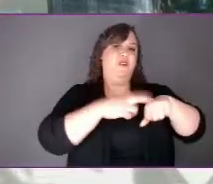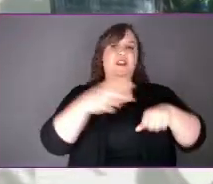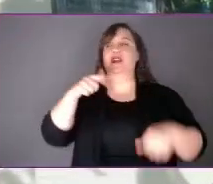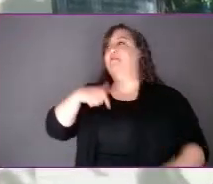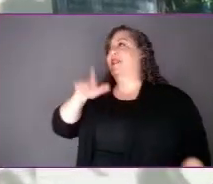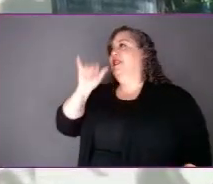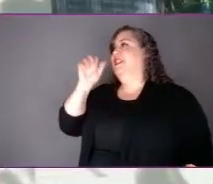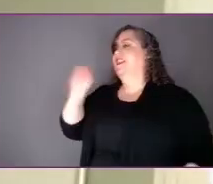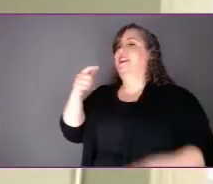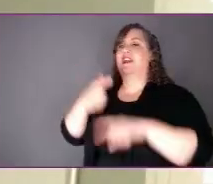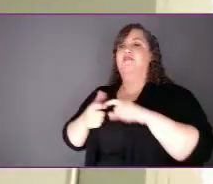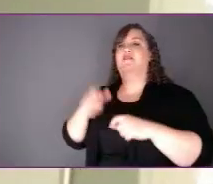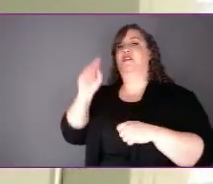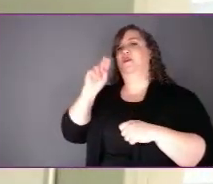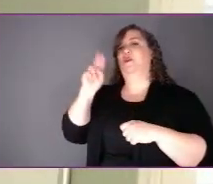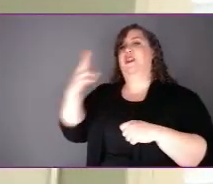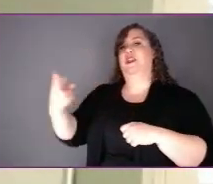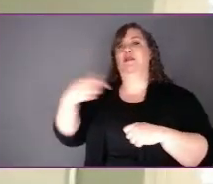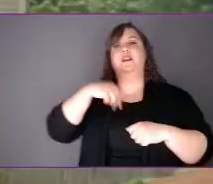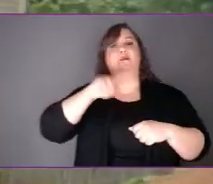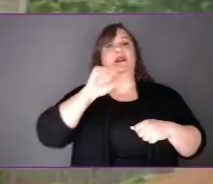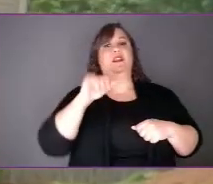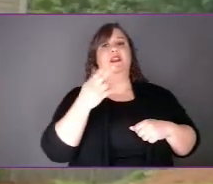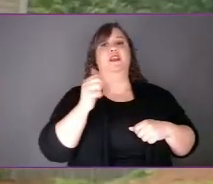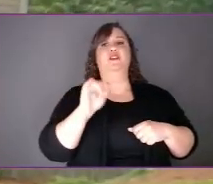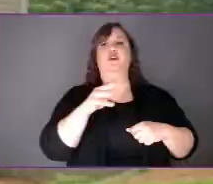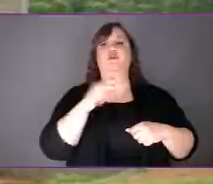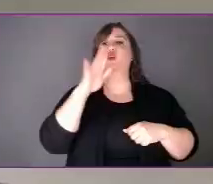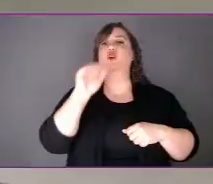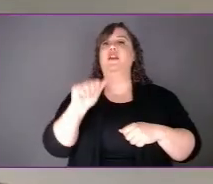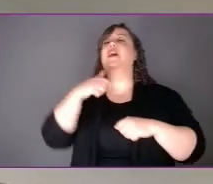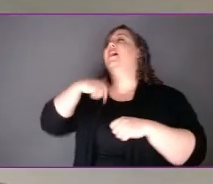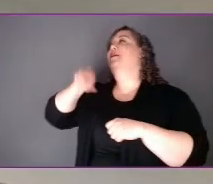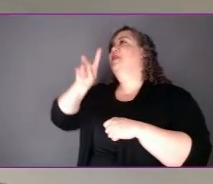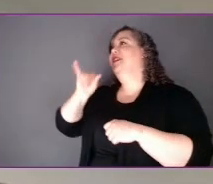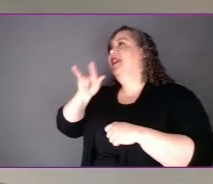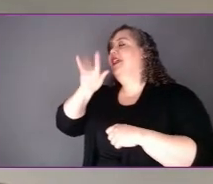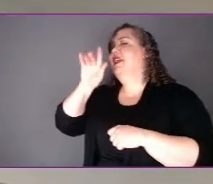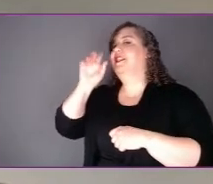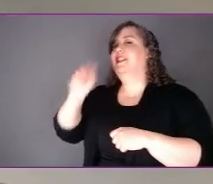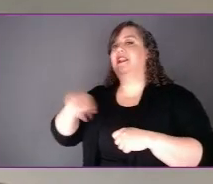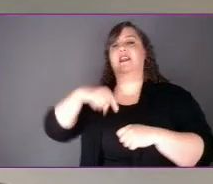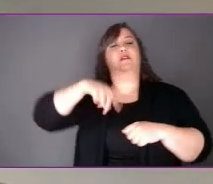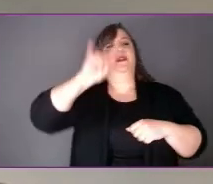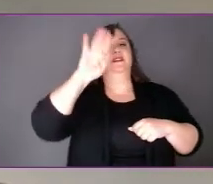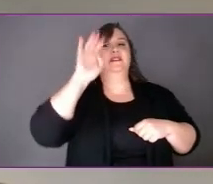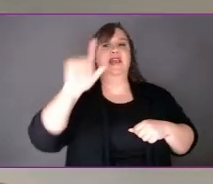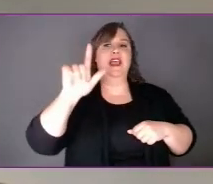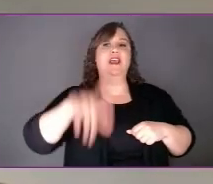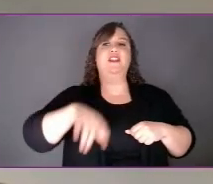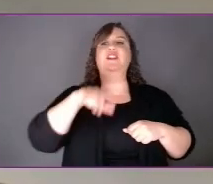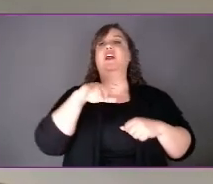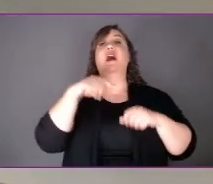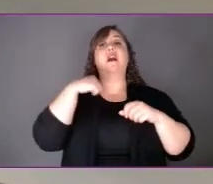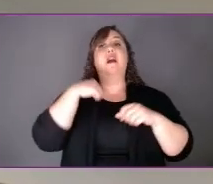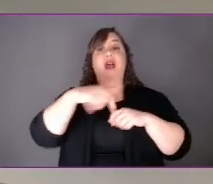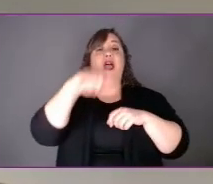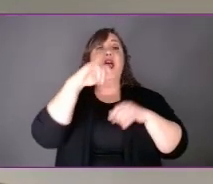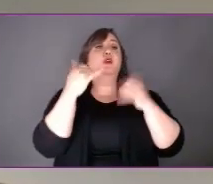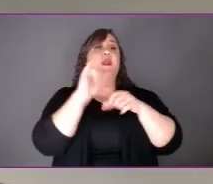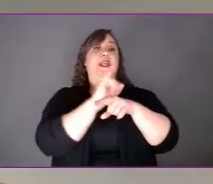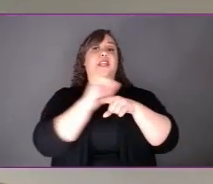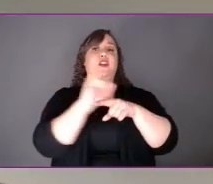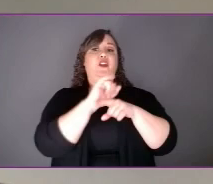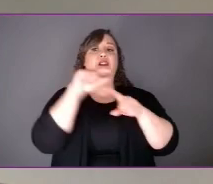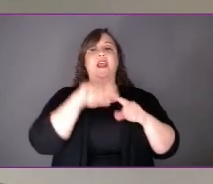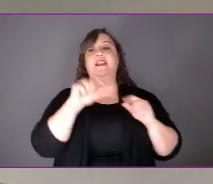name is Nia Asamota. My name is Caitlin Dickinson. My name is Ellie Coe. My name is Daniel Opong Duo. I'm currently an intern at Stennis Space Center,